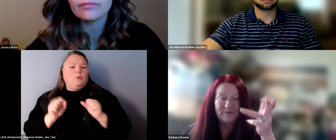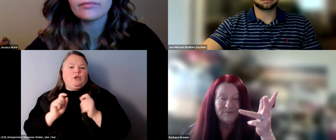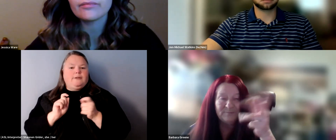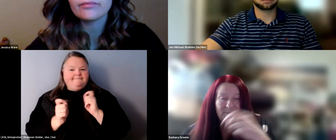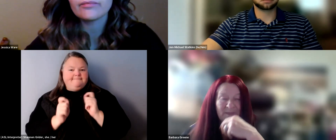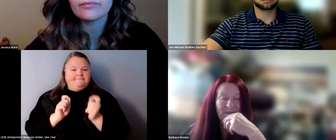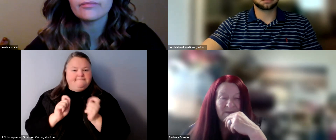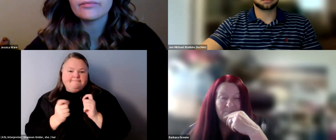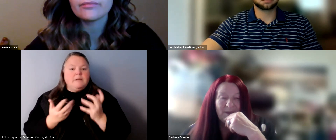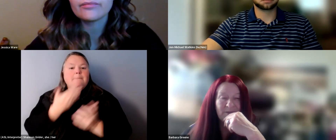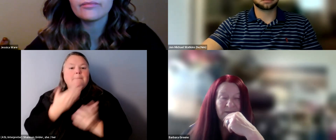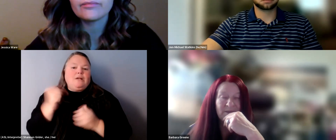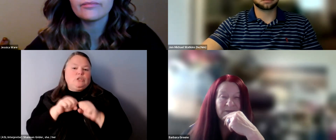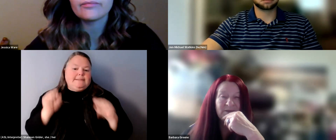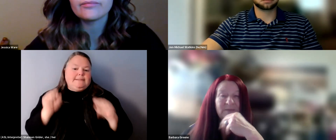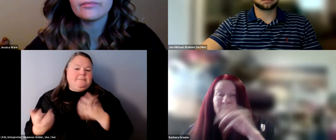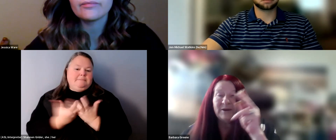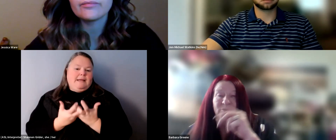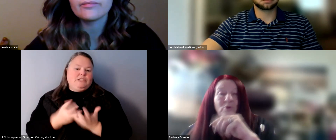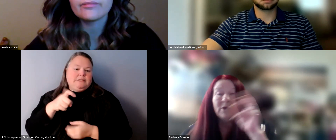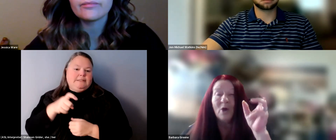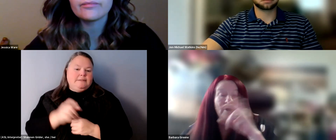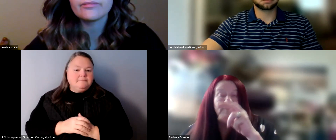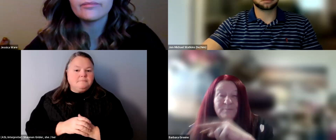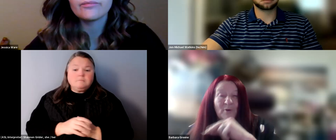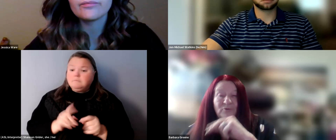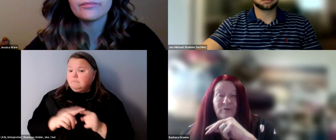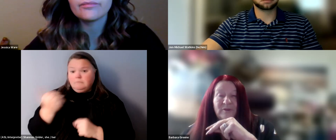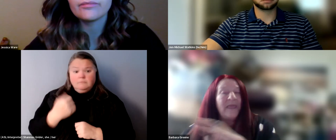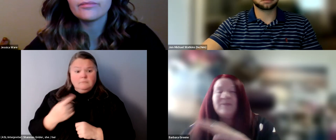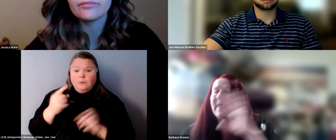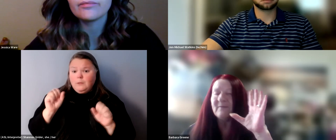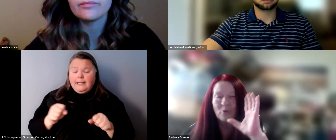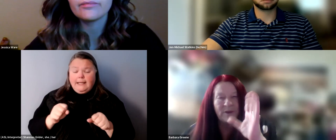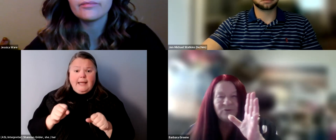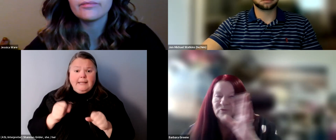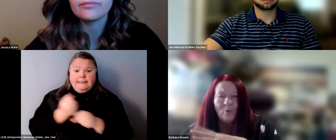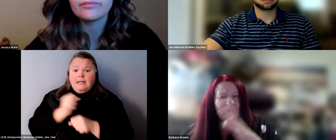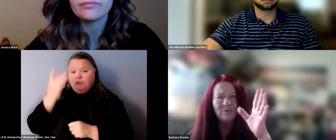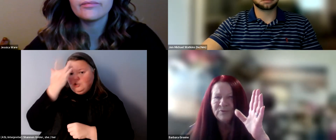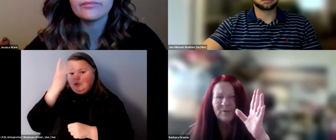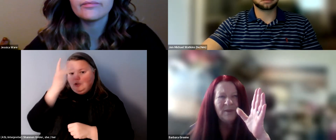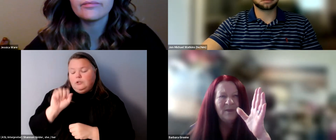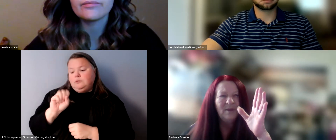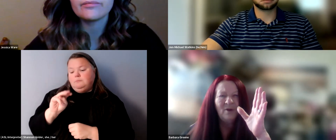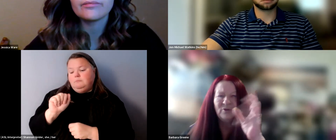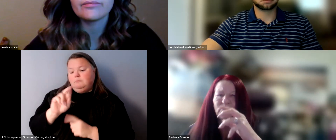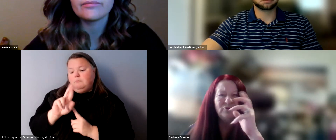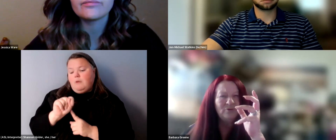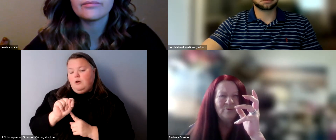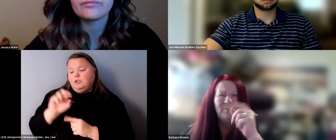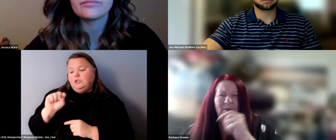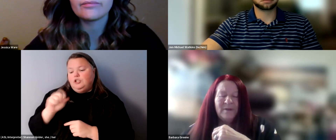better system. But anybody, you can go on the smart sheet, and they have great tutorials